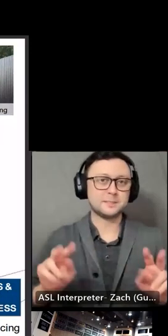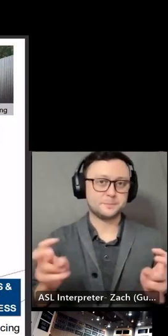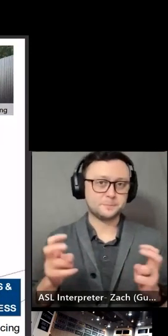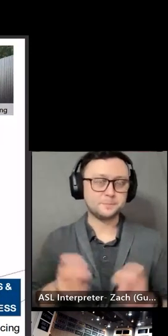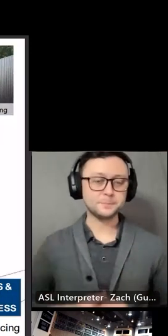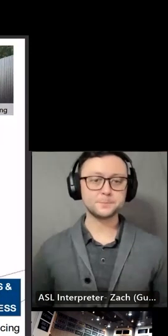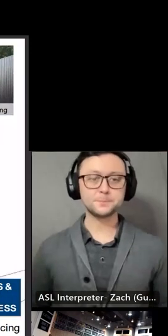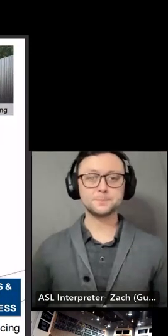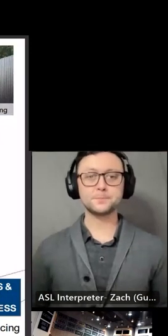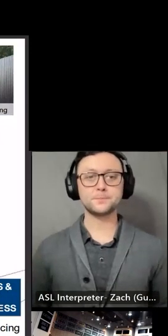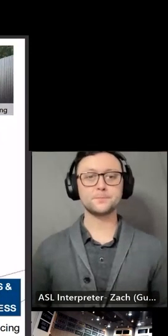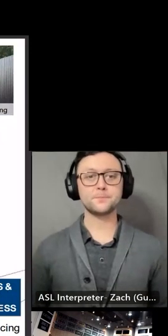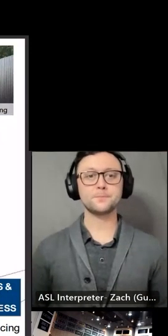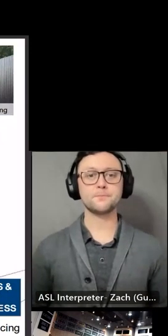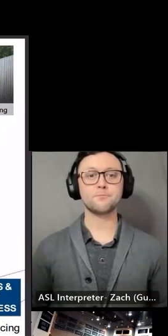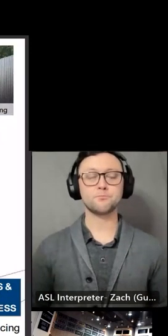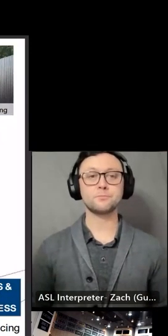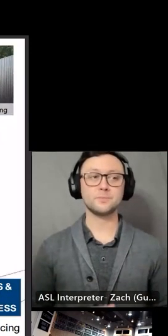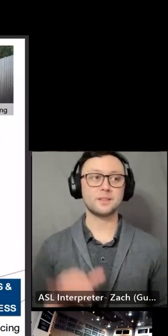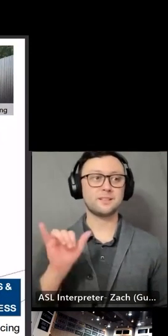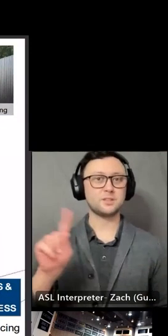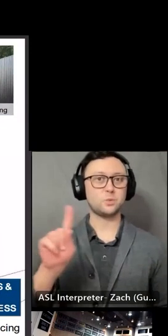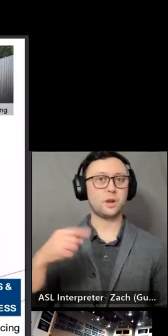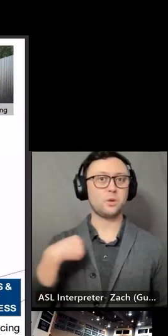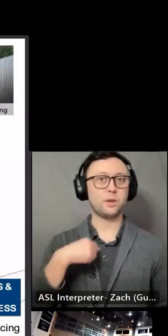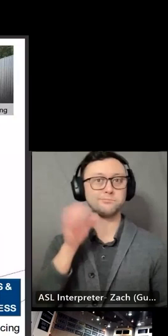we move, and we're looking forward to feedback on that.